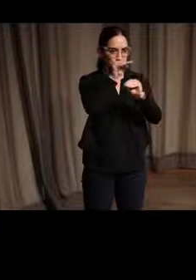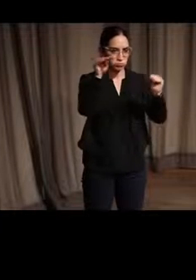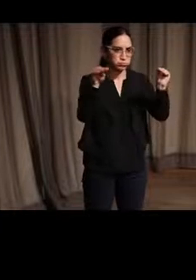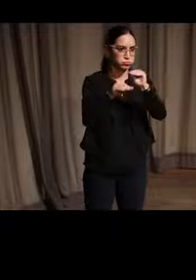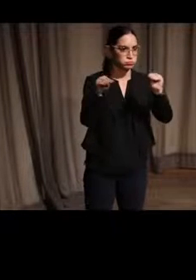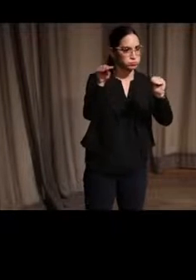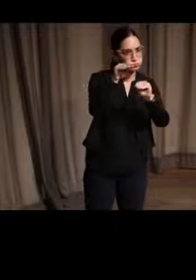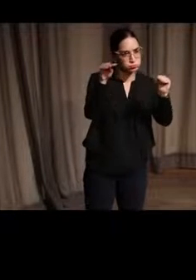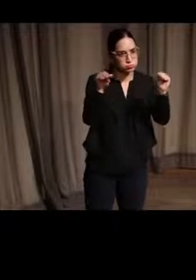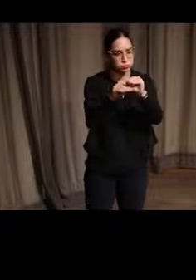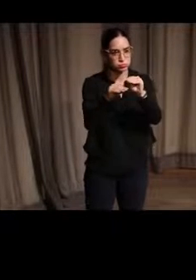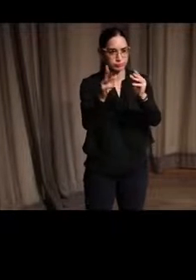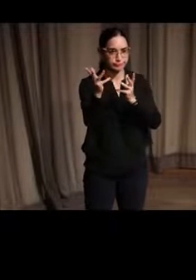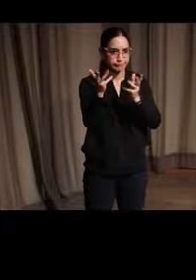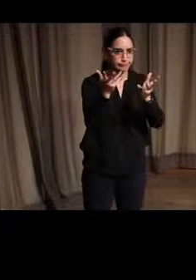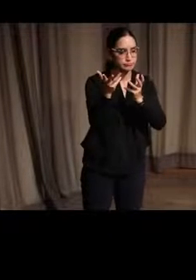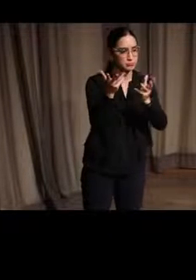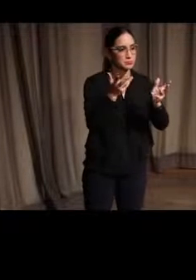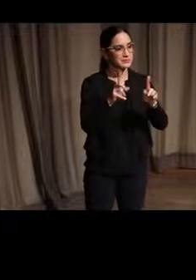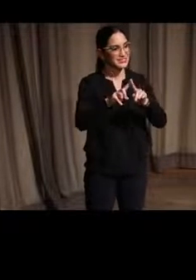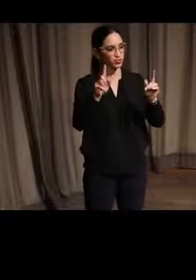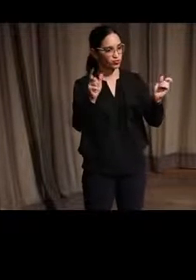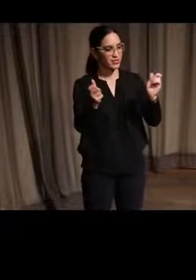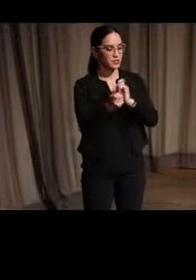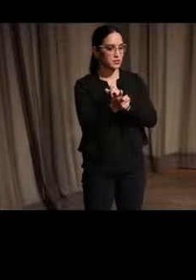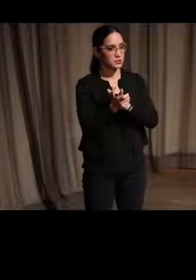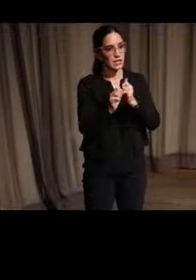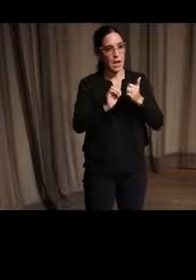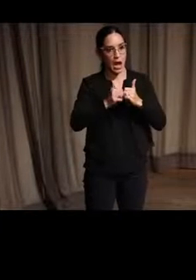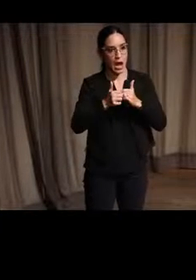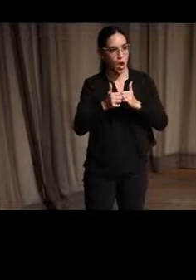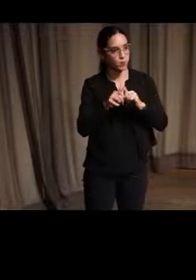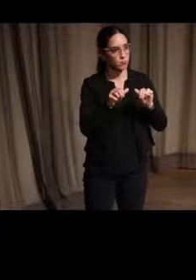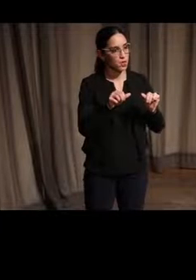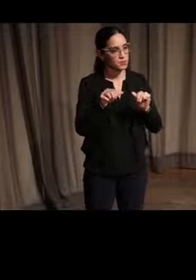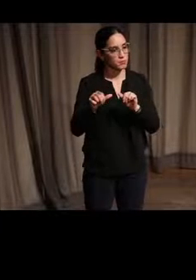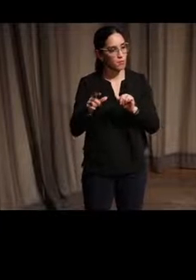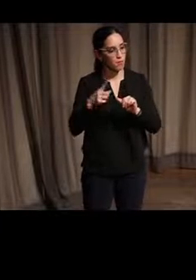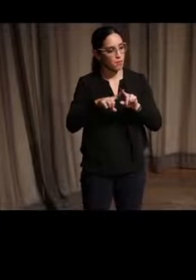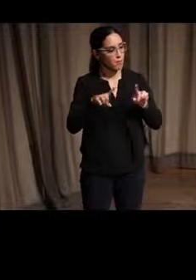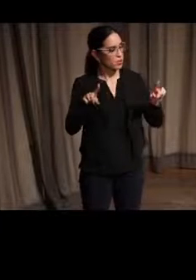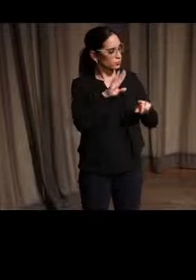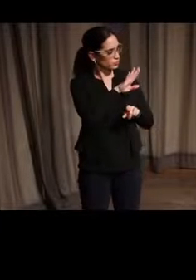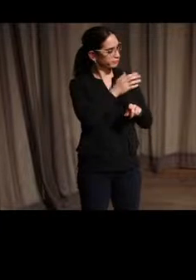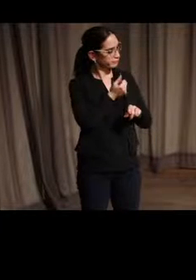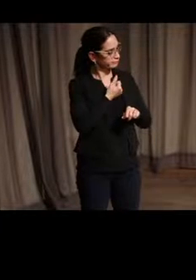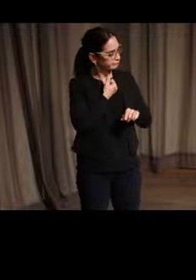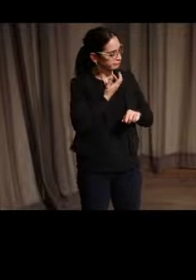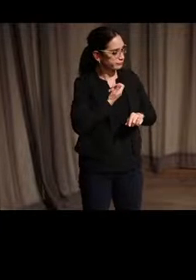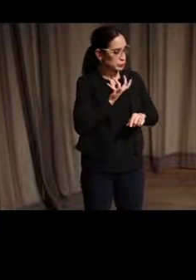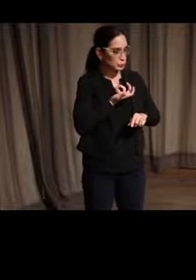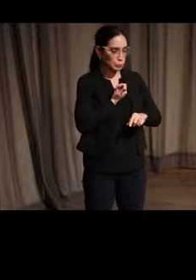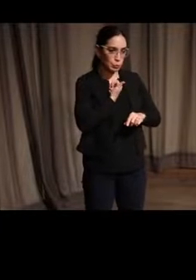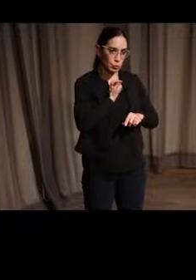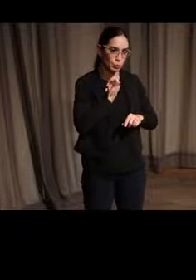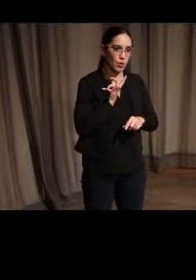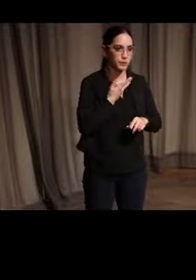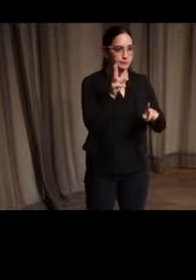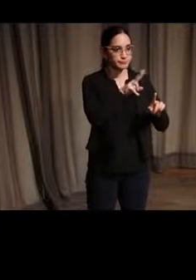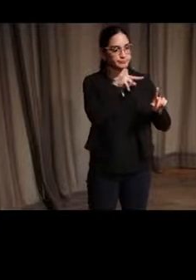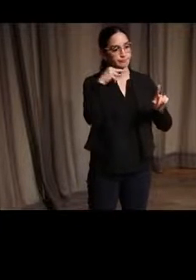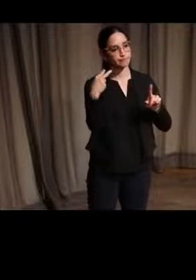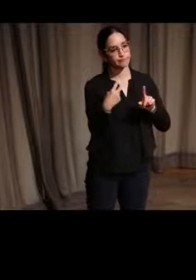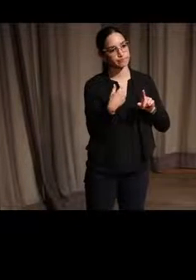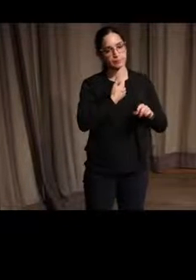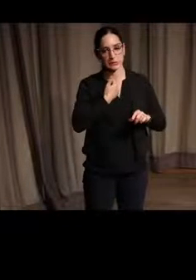these works given what we're experiencing? And you can even do it from the most personal perspective, right? Like, as a woman, I'm gonna look at it